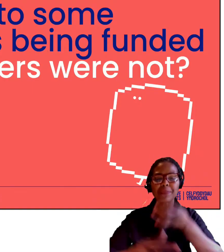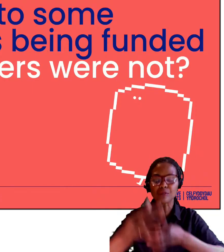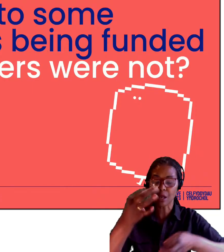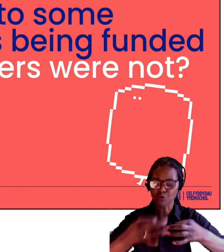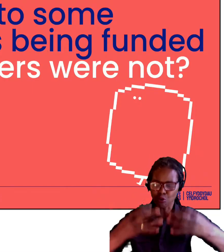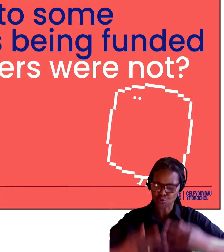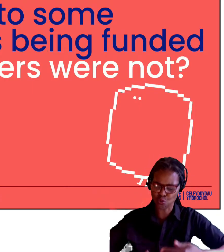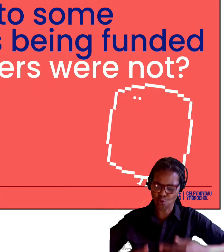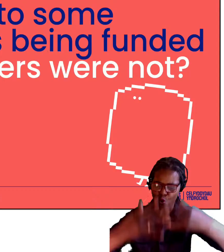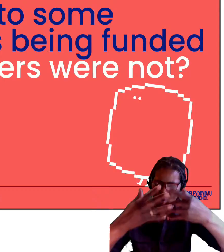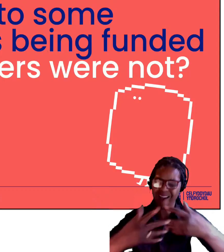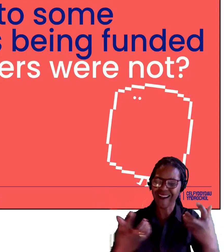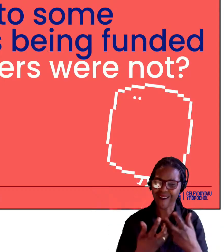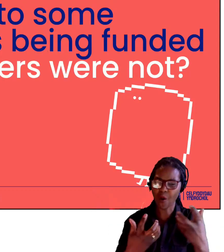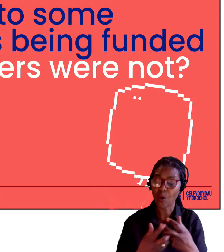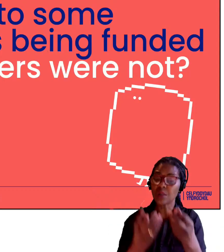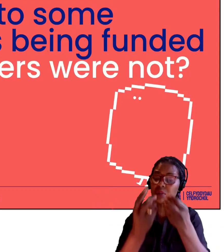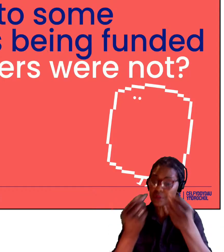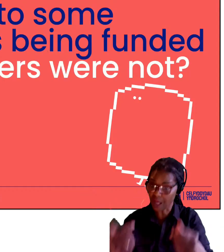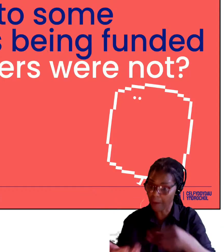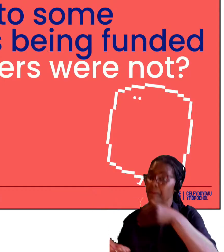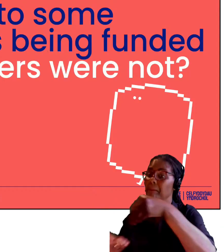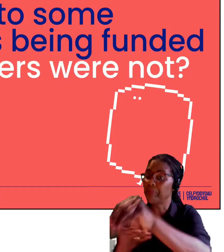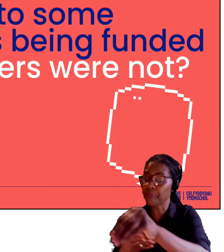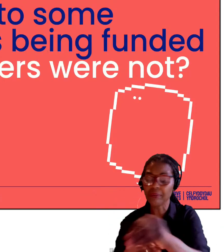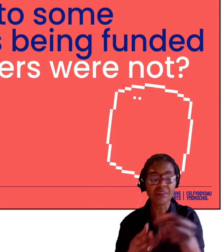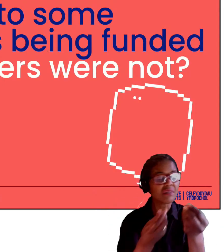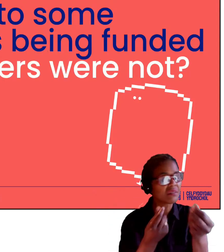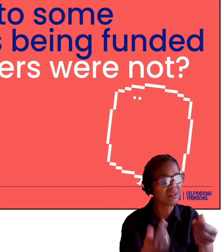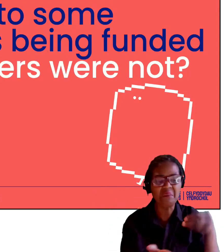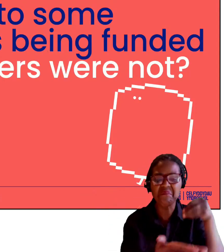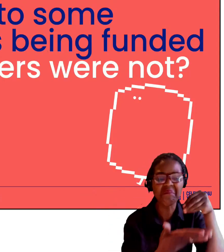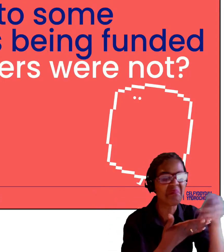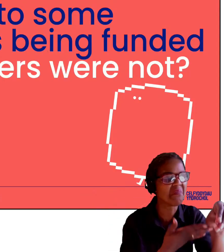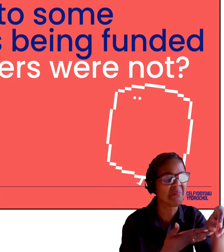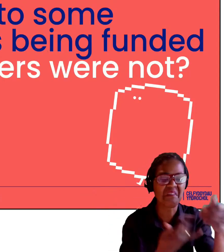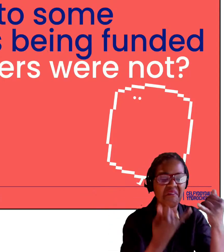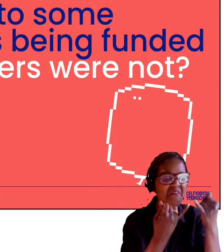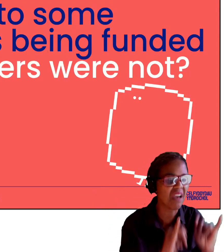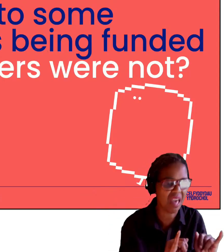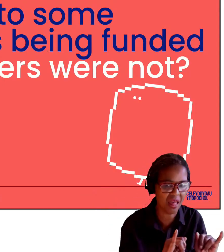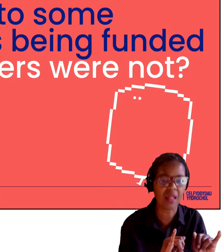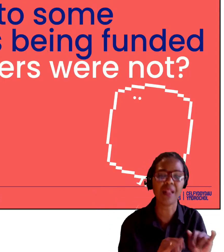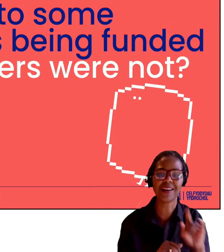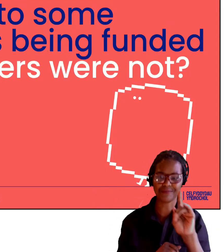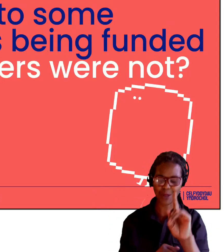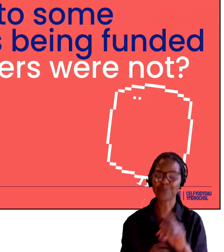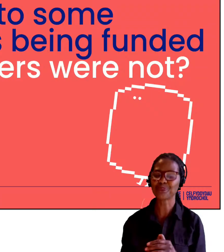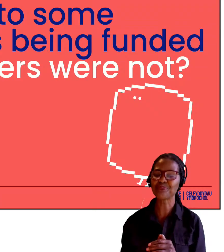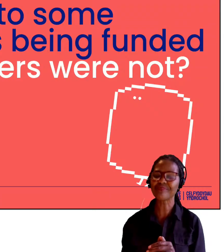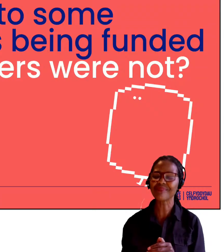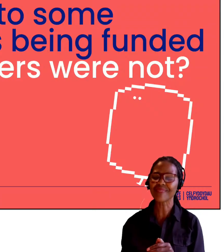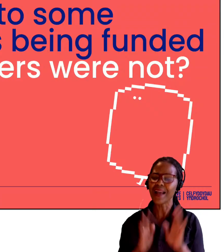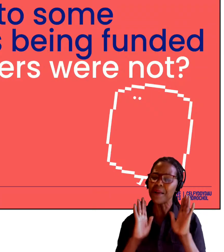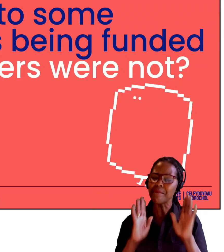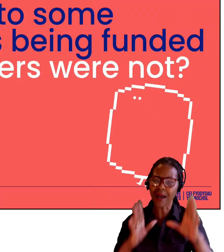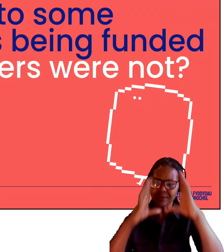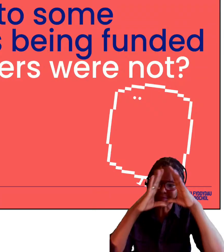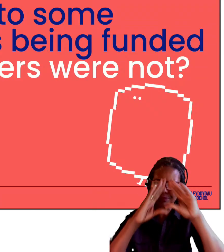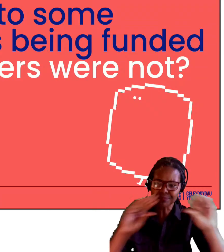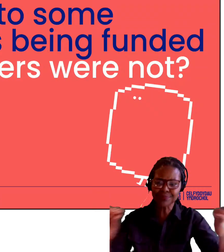funded and others not. So we know that everybody says this, but the standard of applications